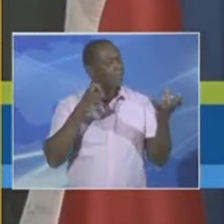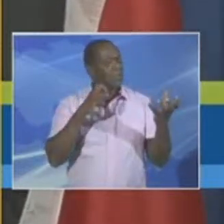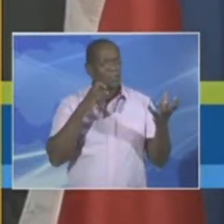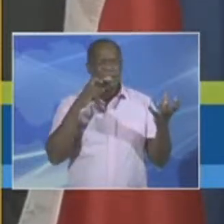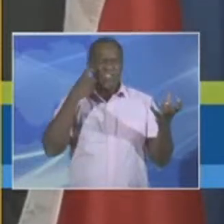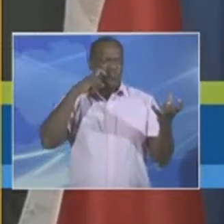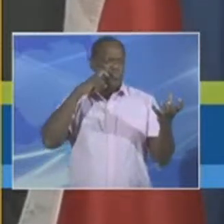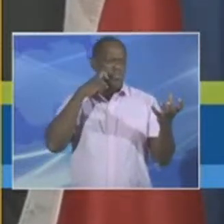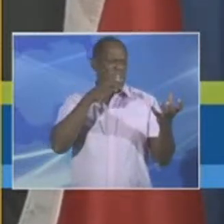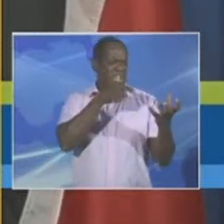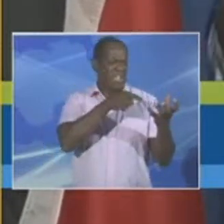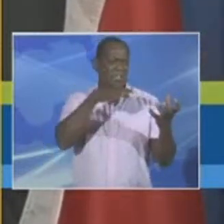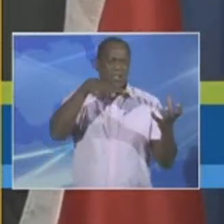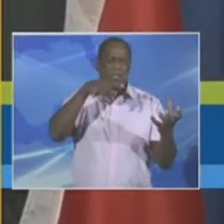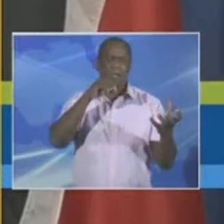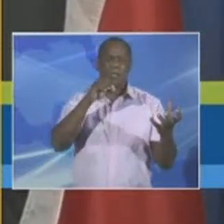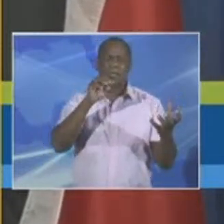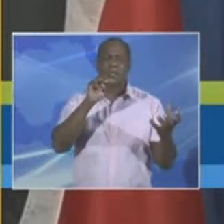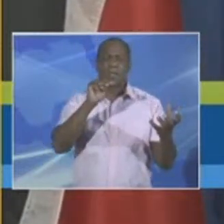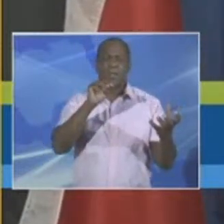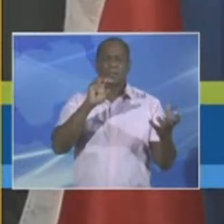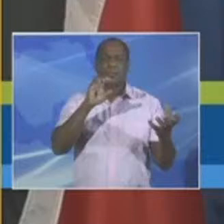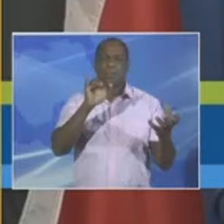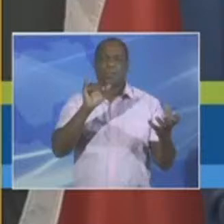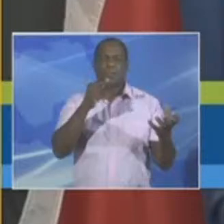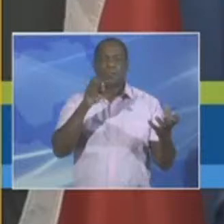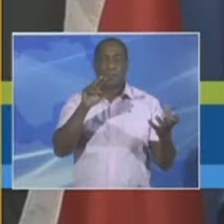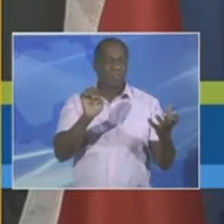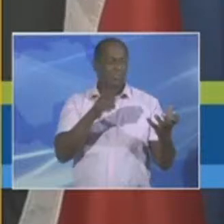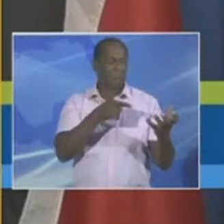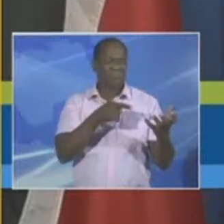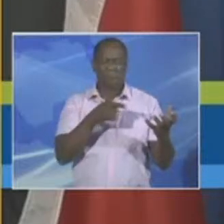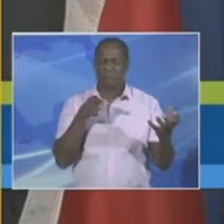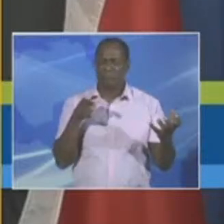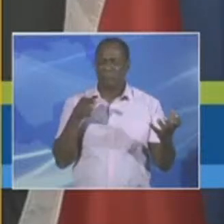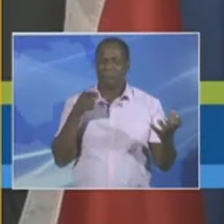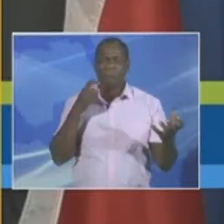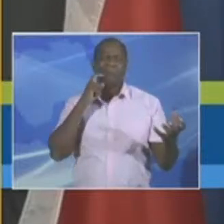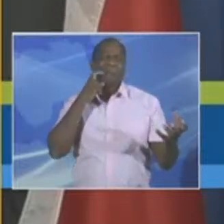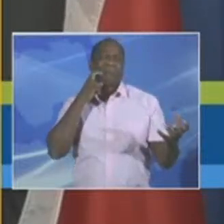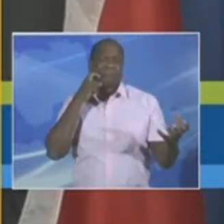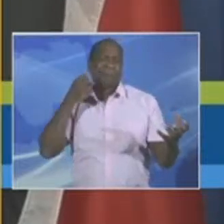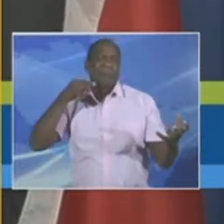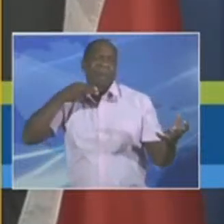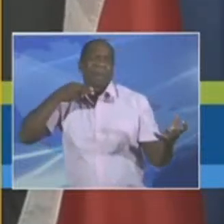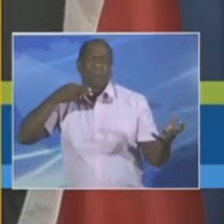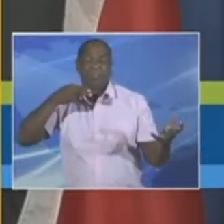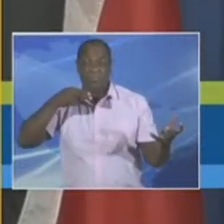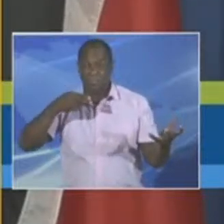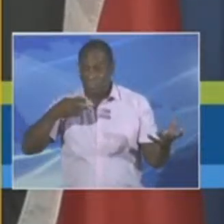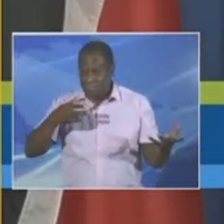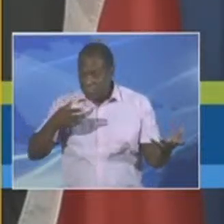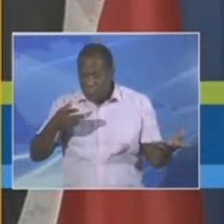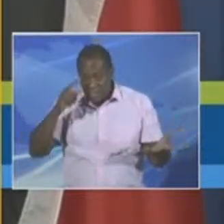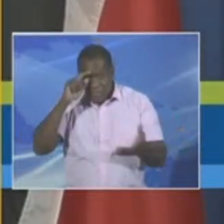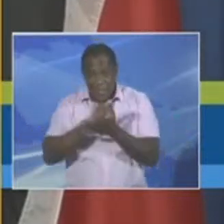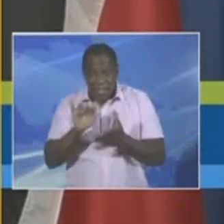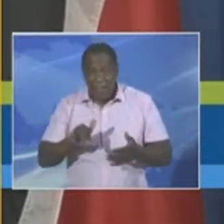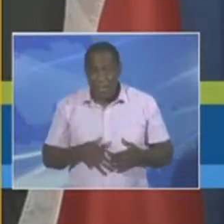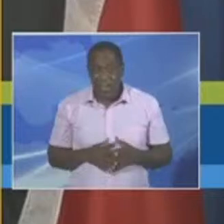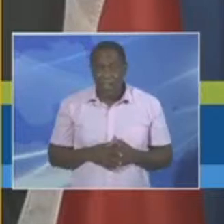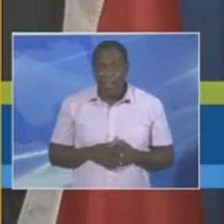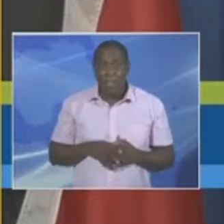believe that flour is better than breadfruit. I remember when I just became Prime Minister, I mentioned that we should consume